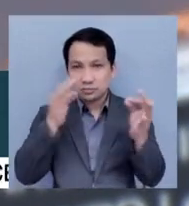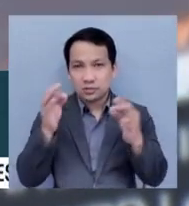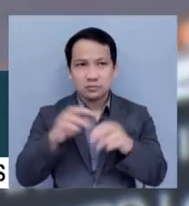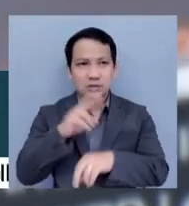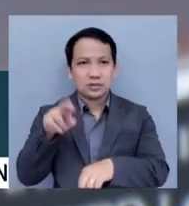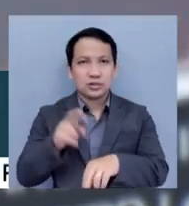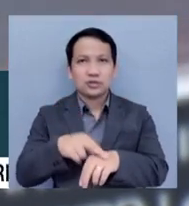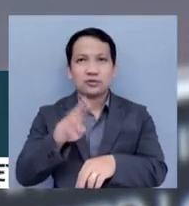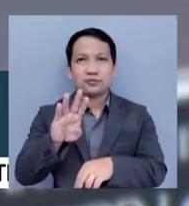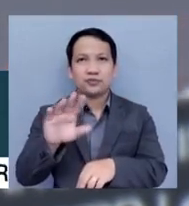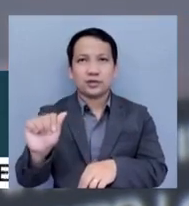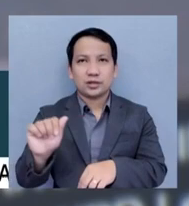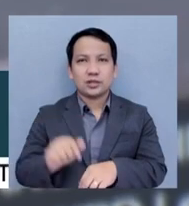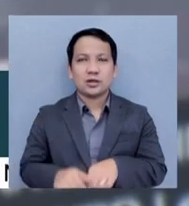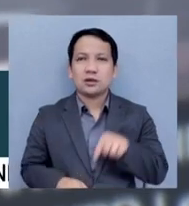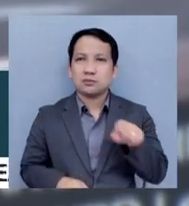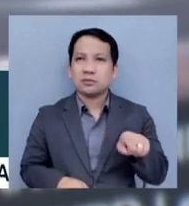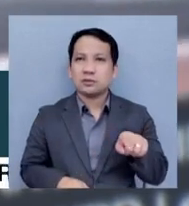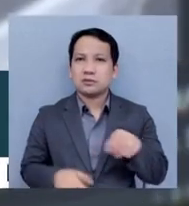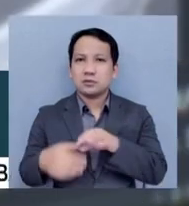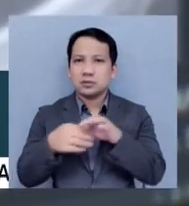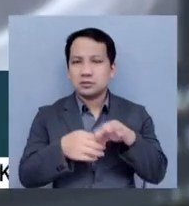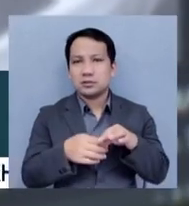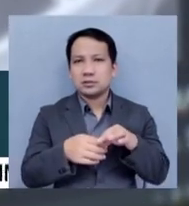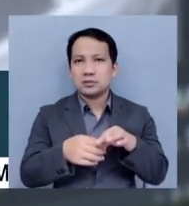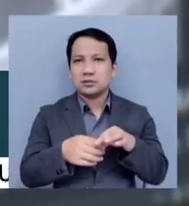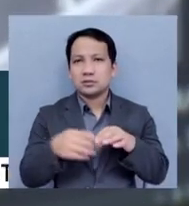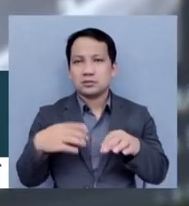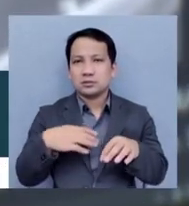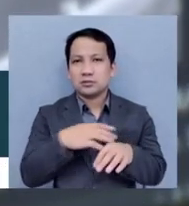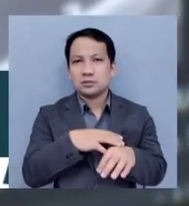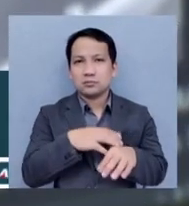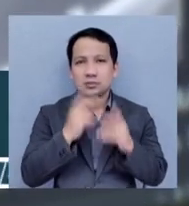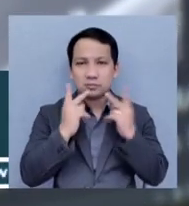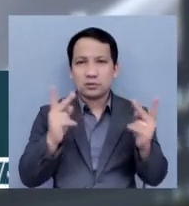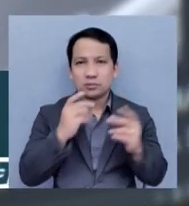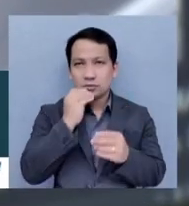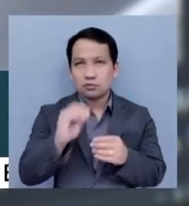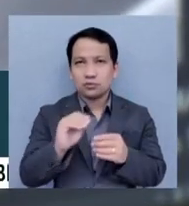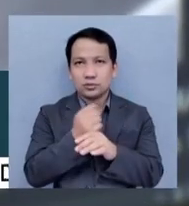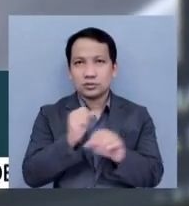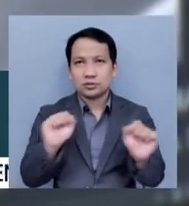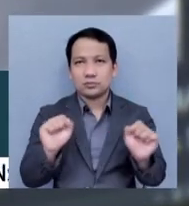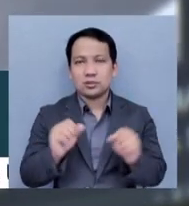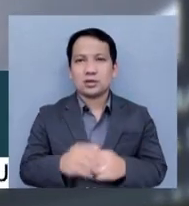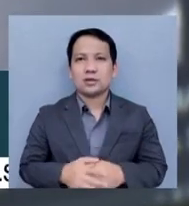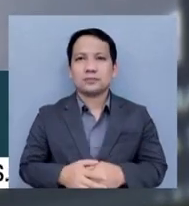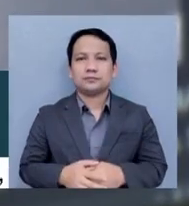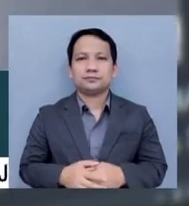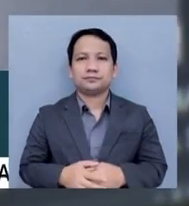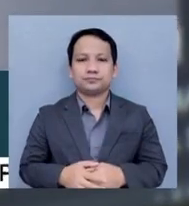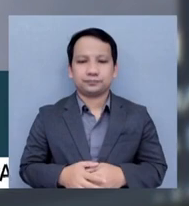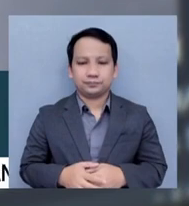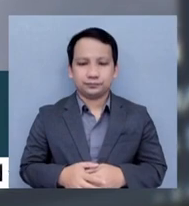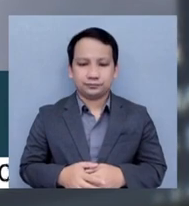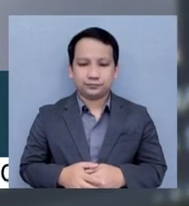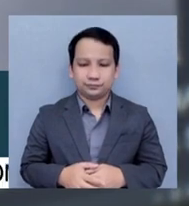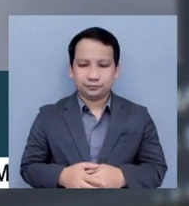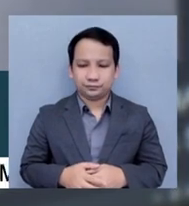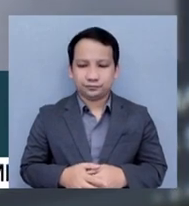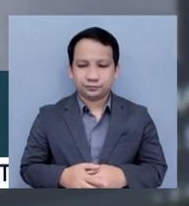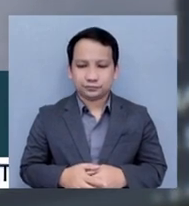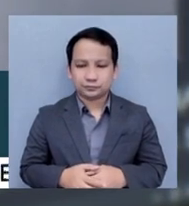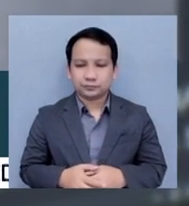4A. Okay. But it is being heard by the Committee on Public Order and Safety. nakikita ko